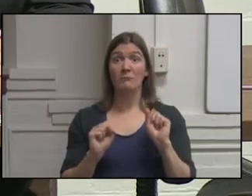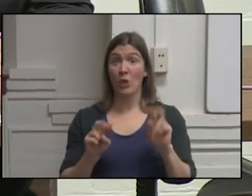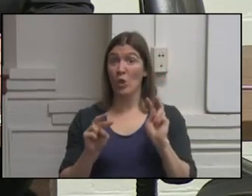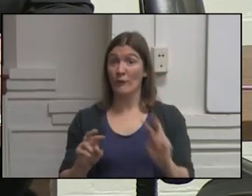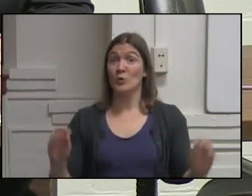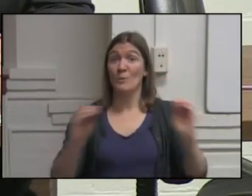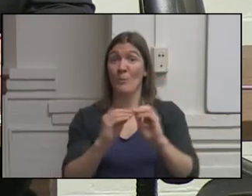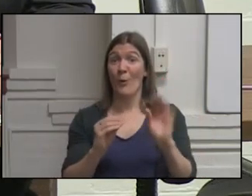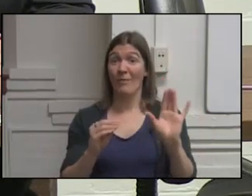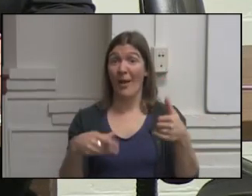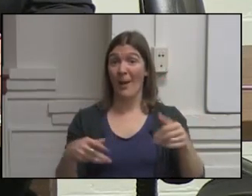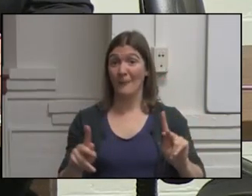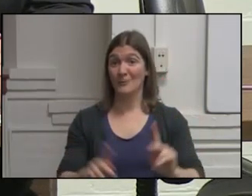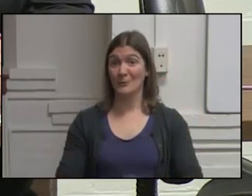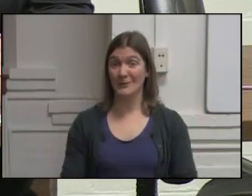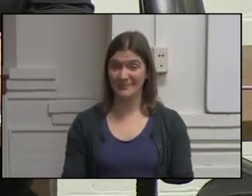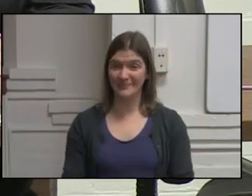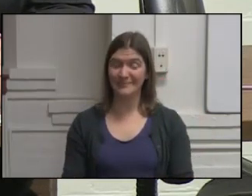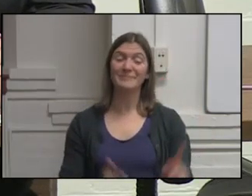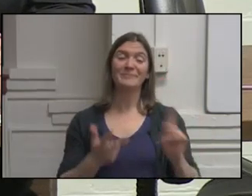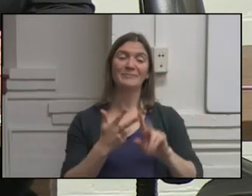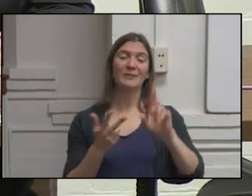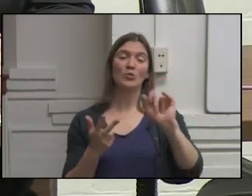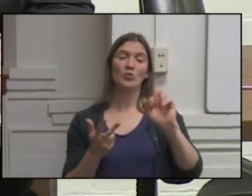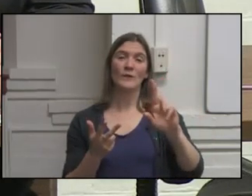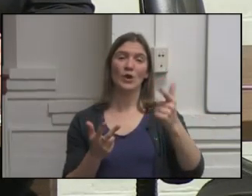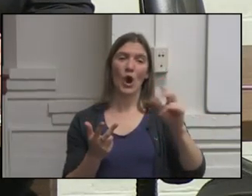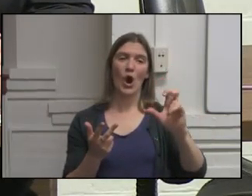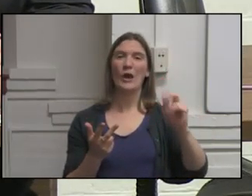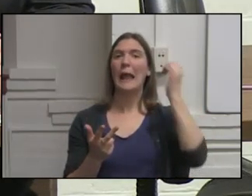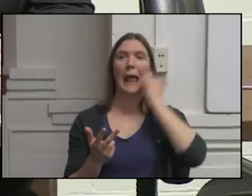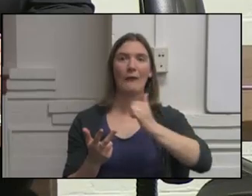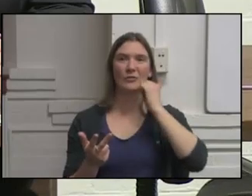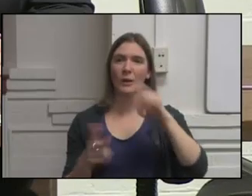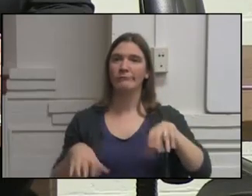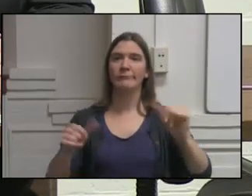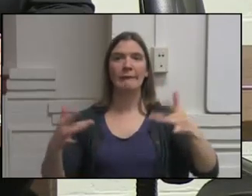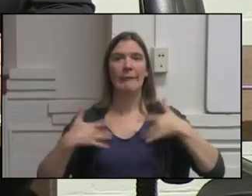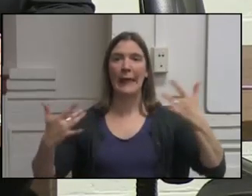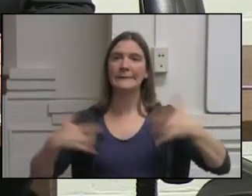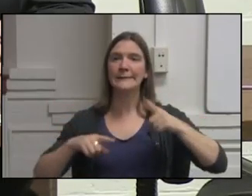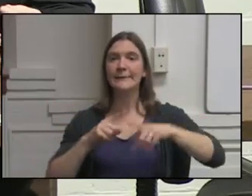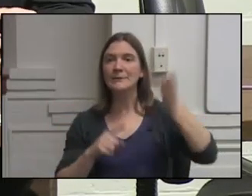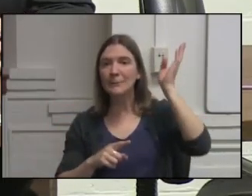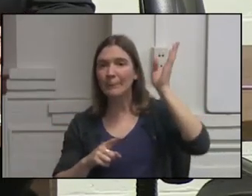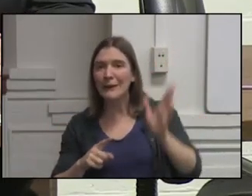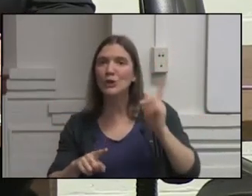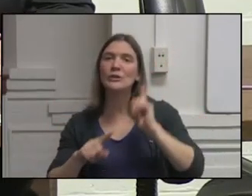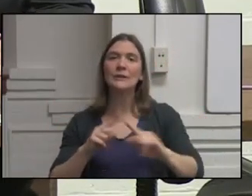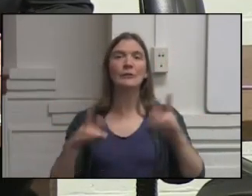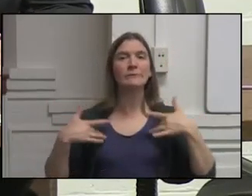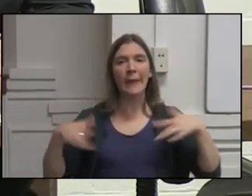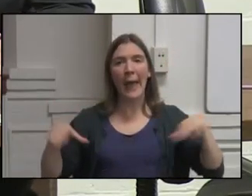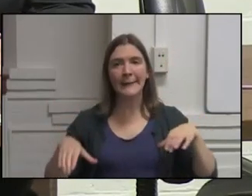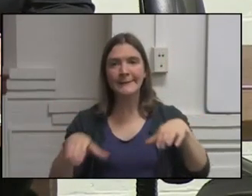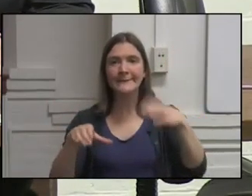about that. And of course, the River Garden every single day has all kinds